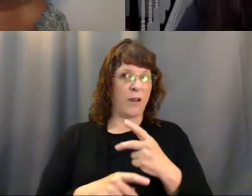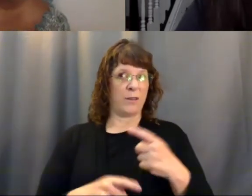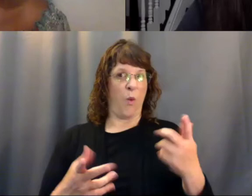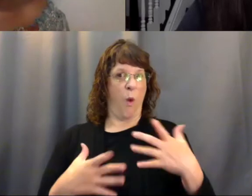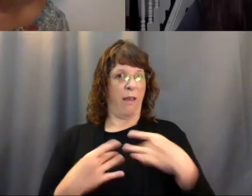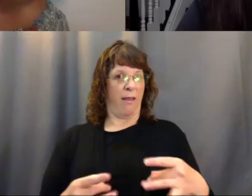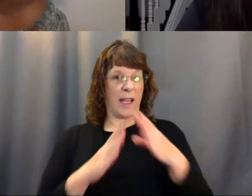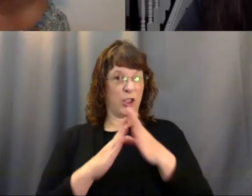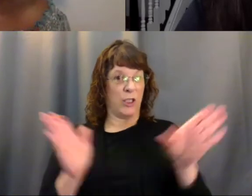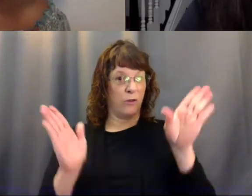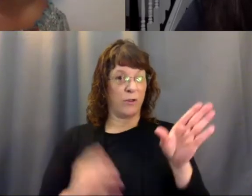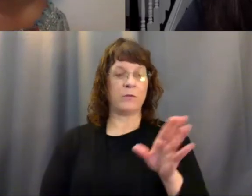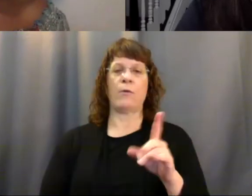general?